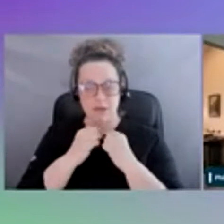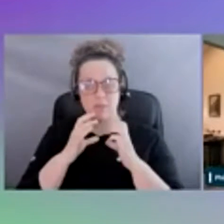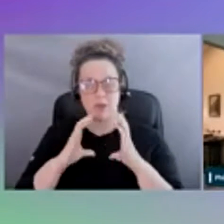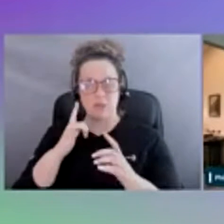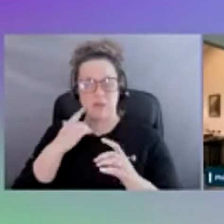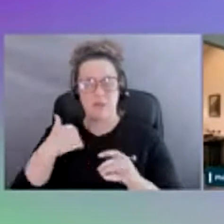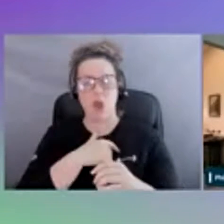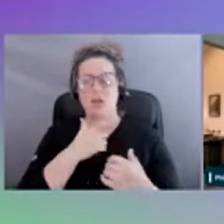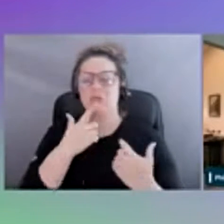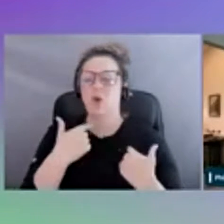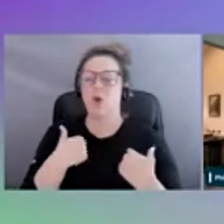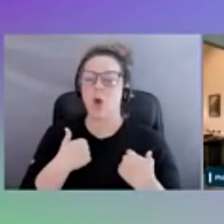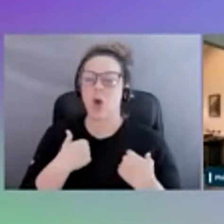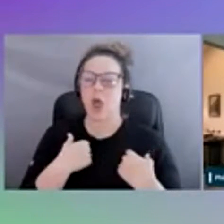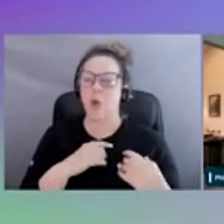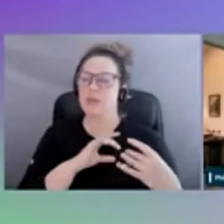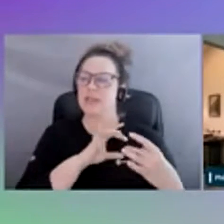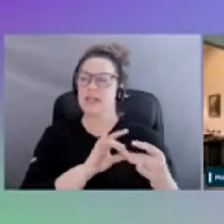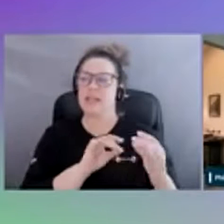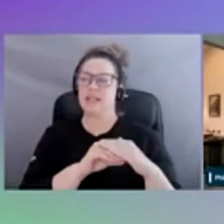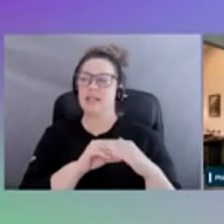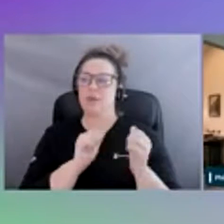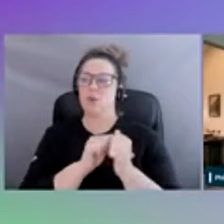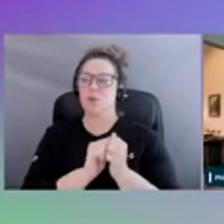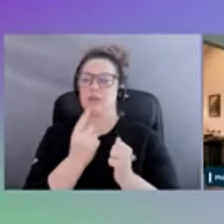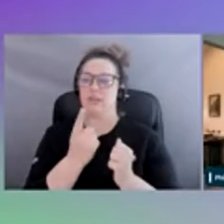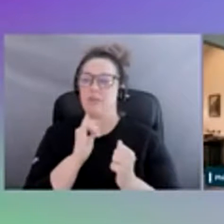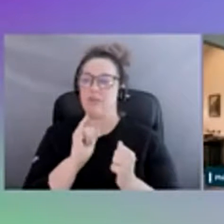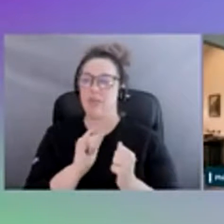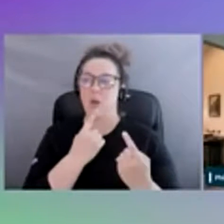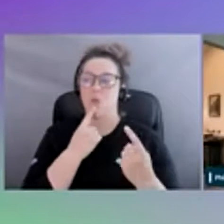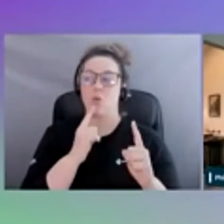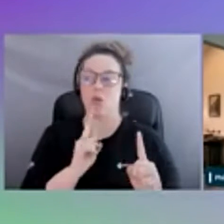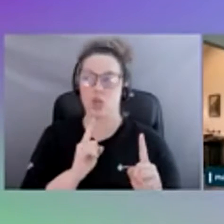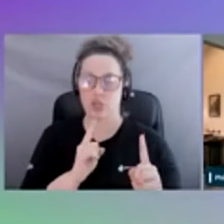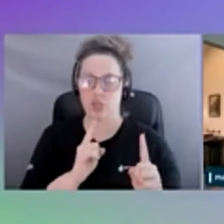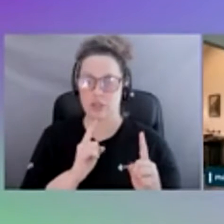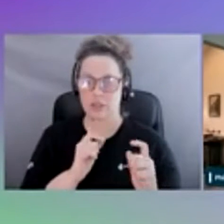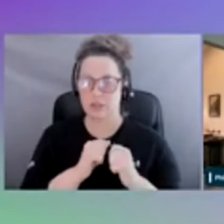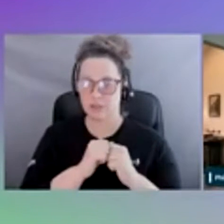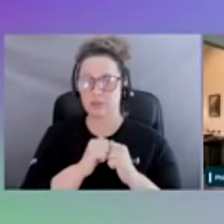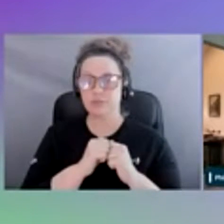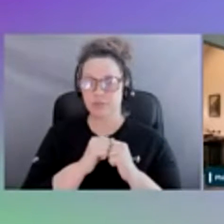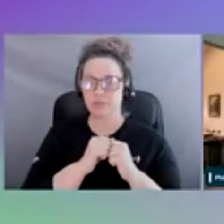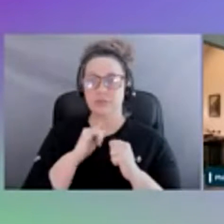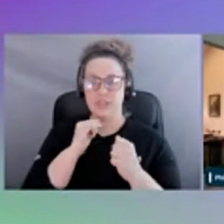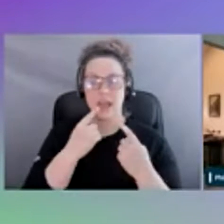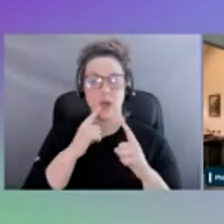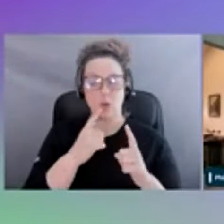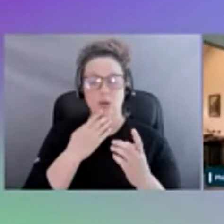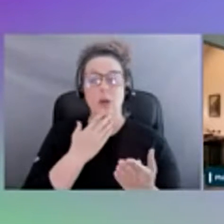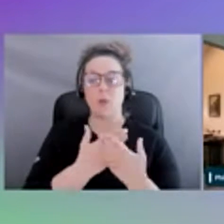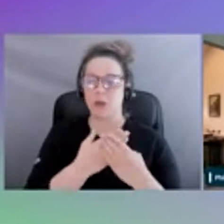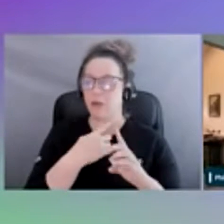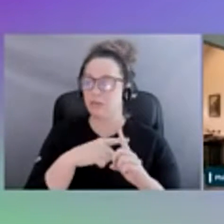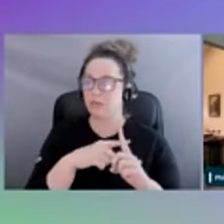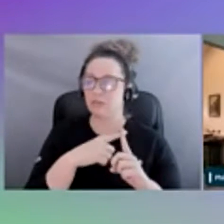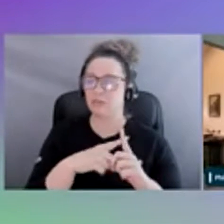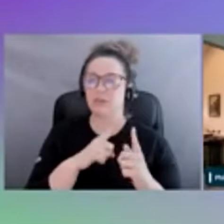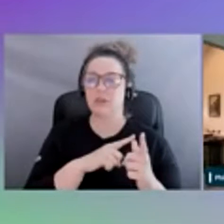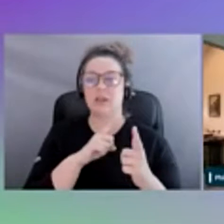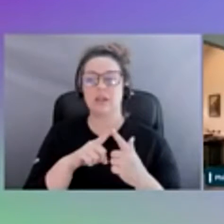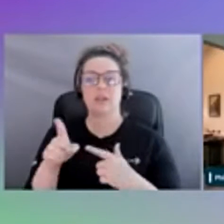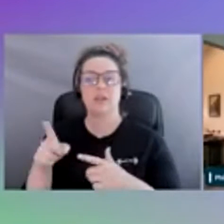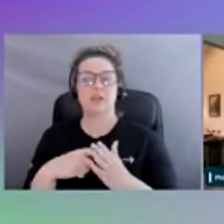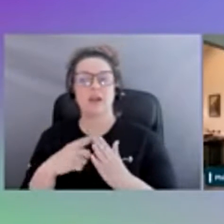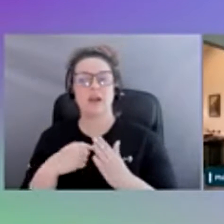And so I was linking accessibility in with something that worked. So that worked quite well. And then